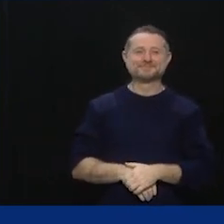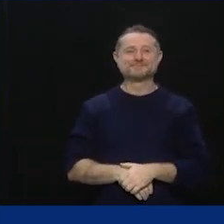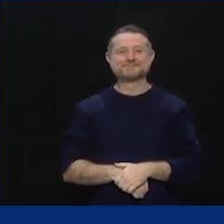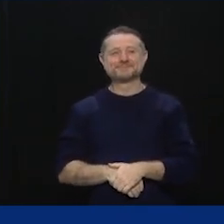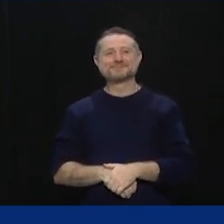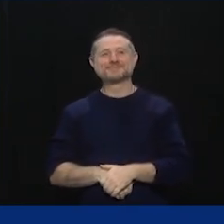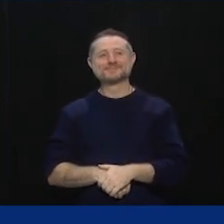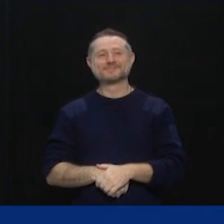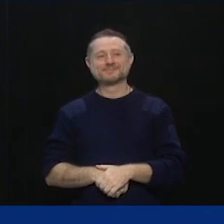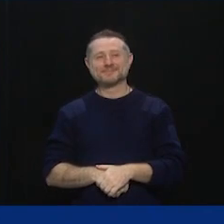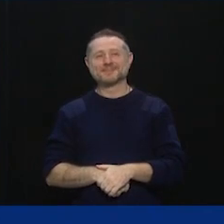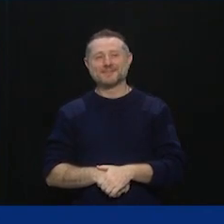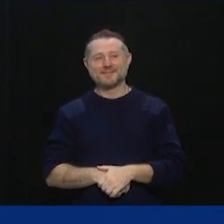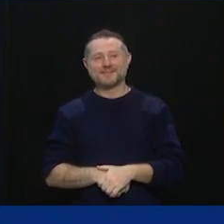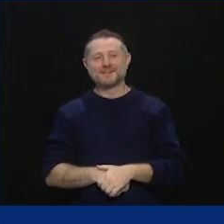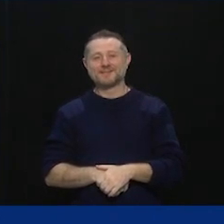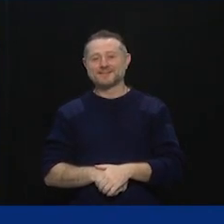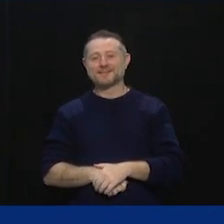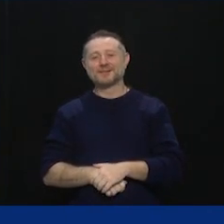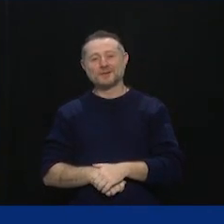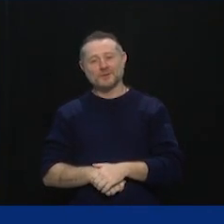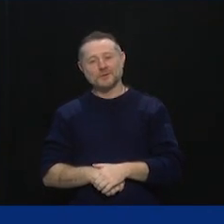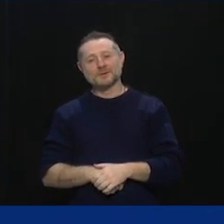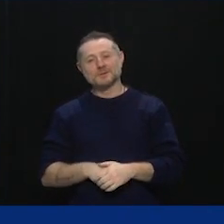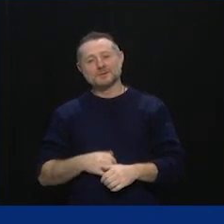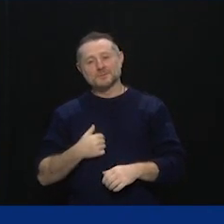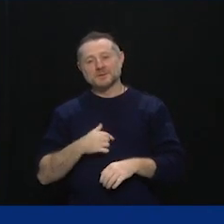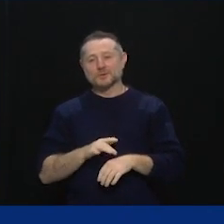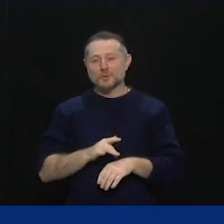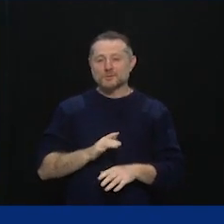A little early, Supervisor.